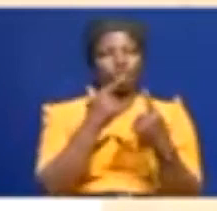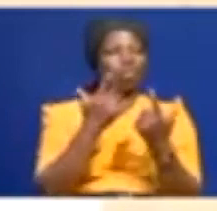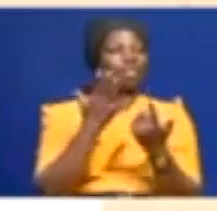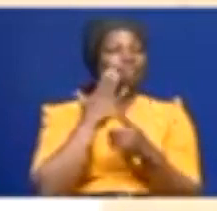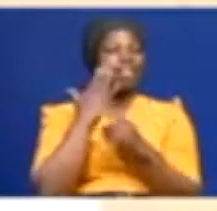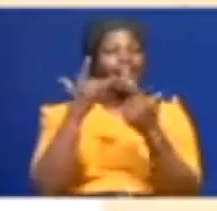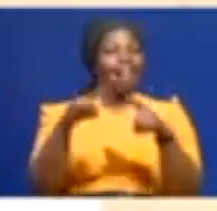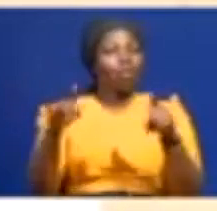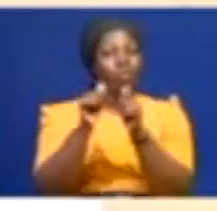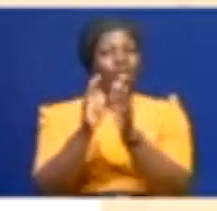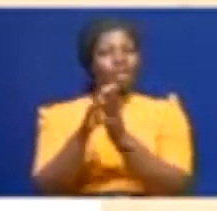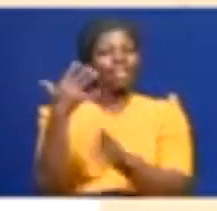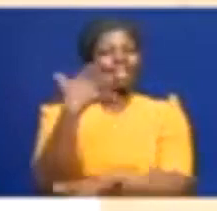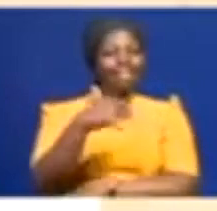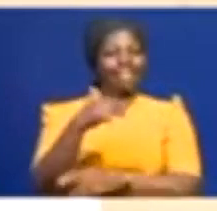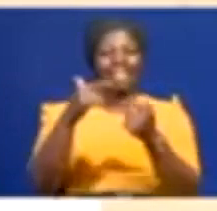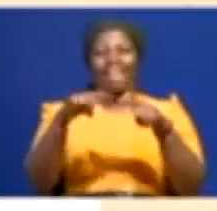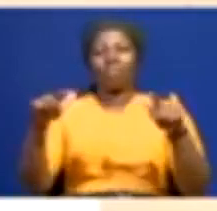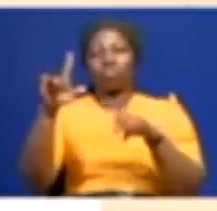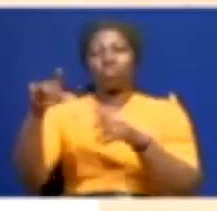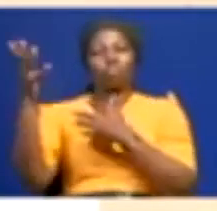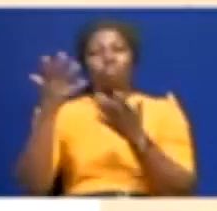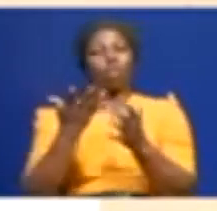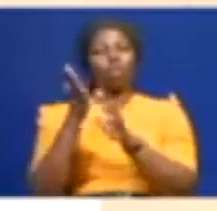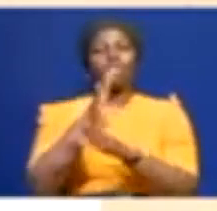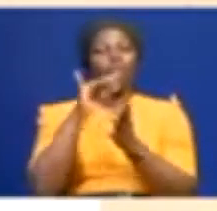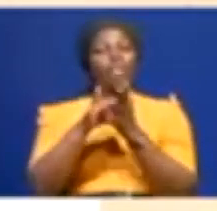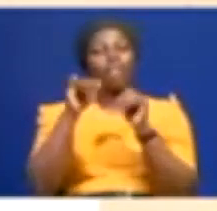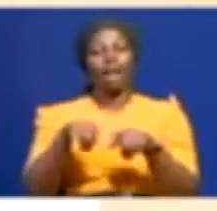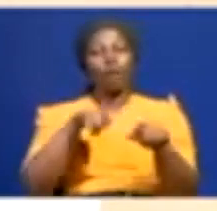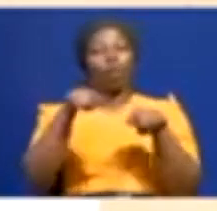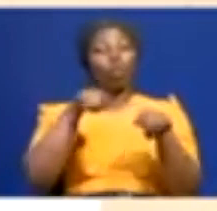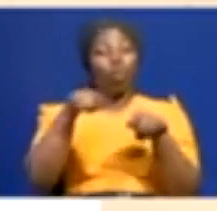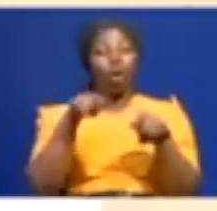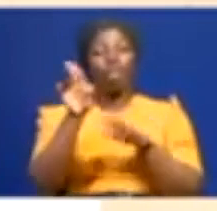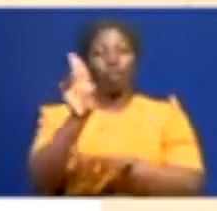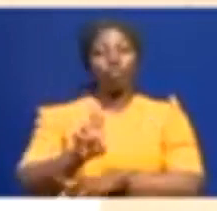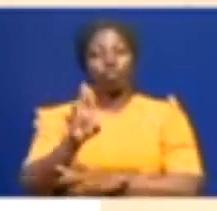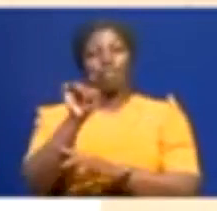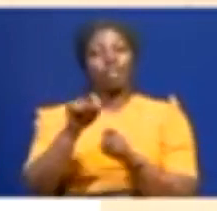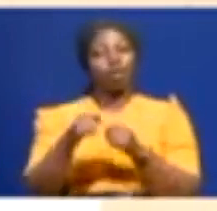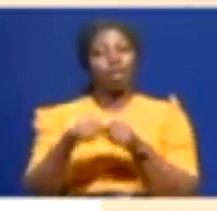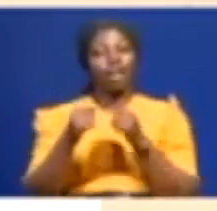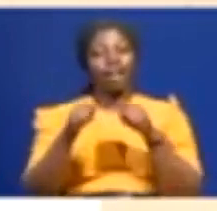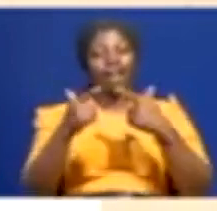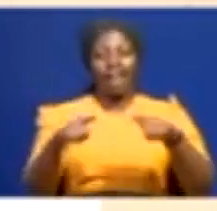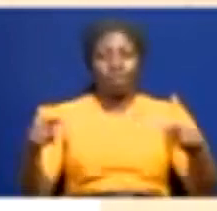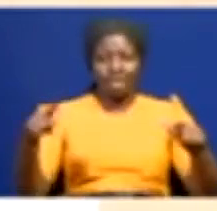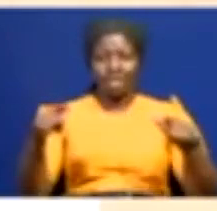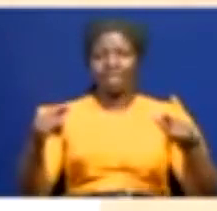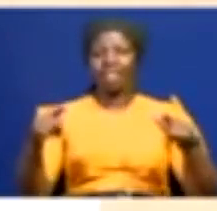shings should also be brought back so that at least they're able to control the usage of those broken languages